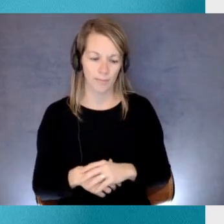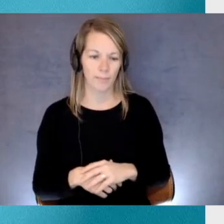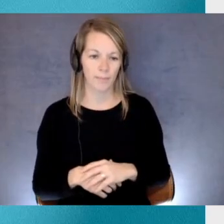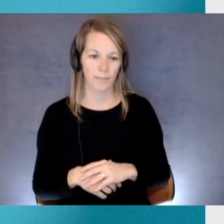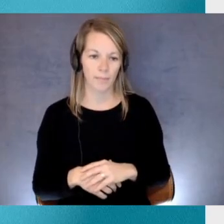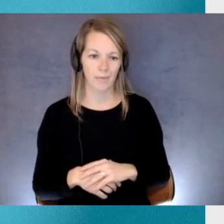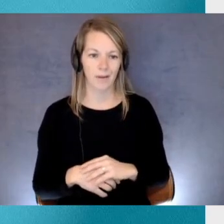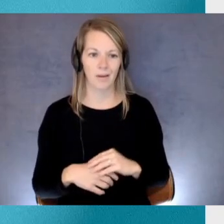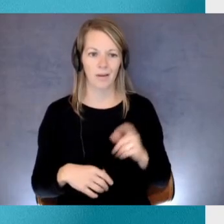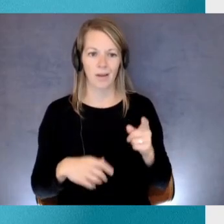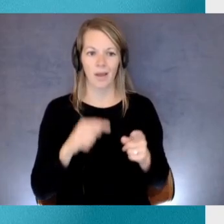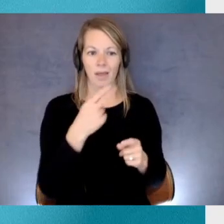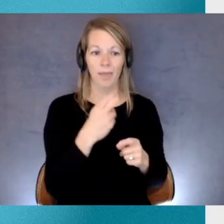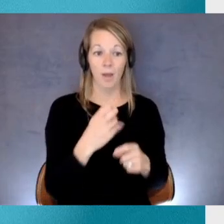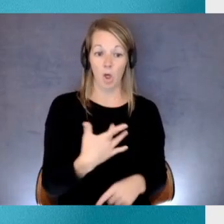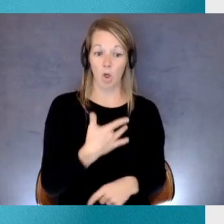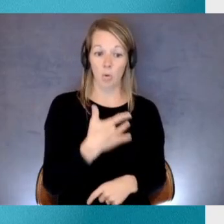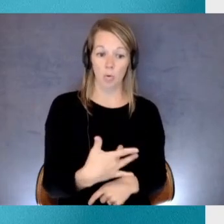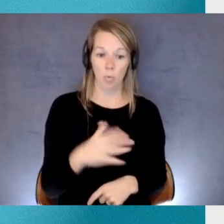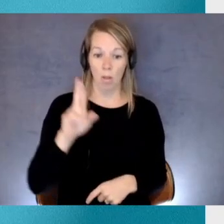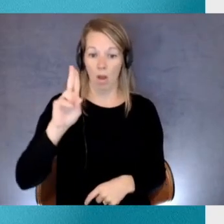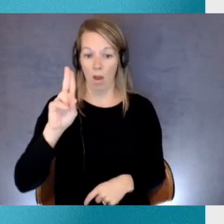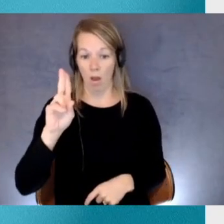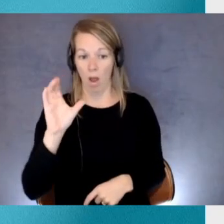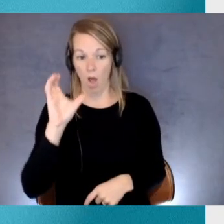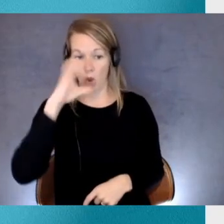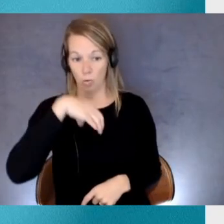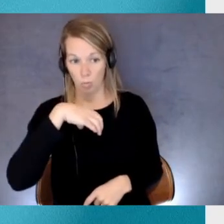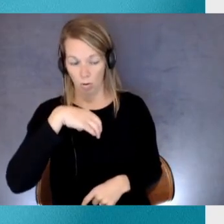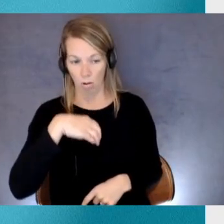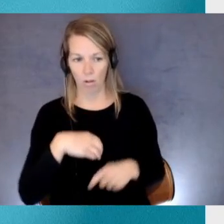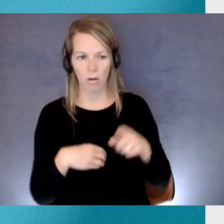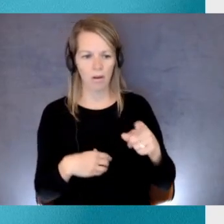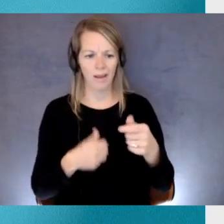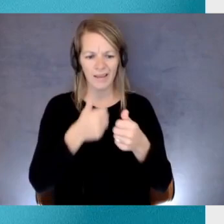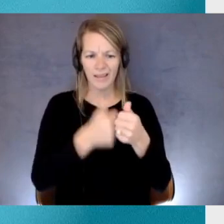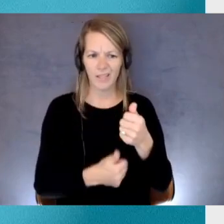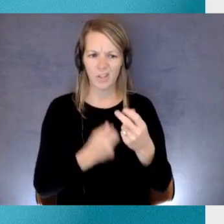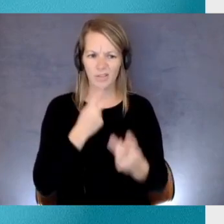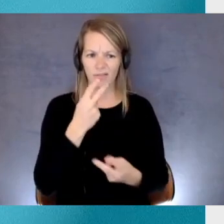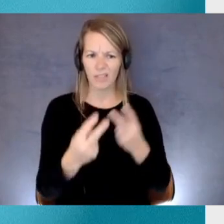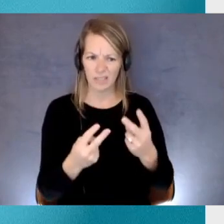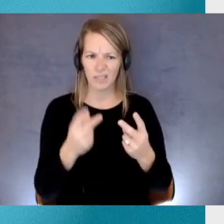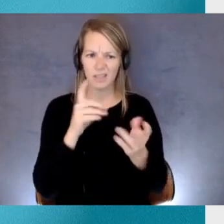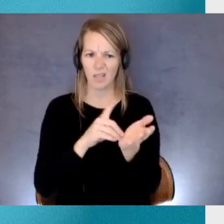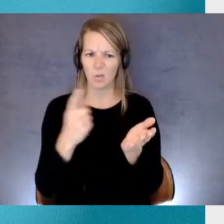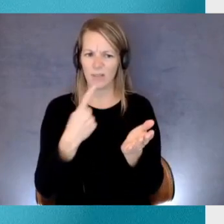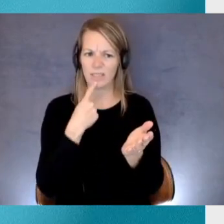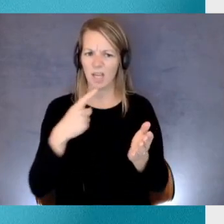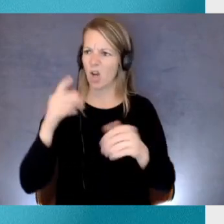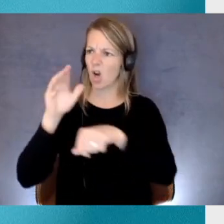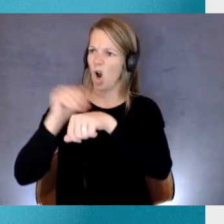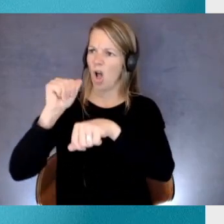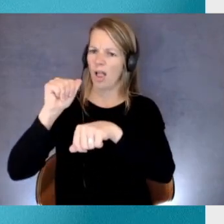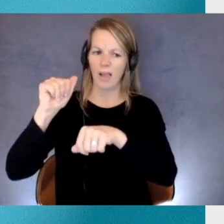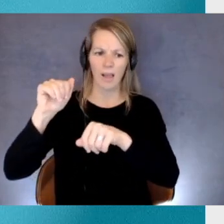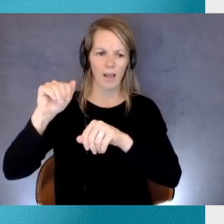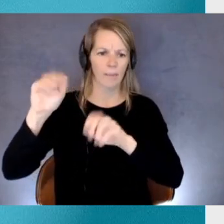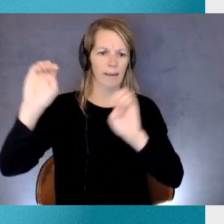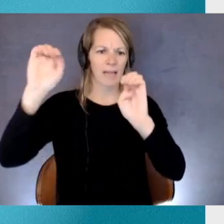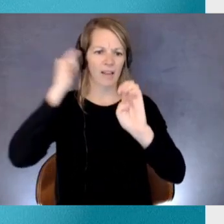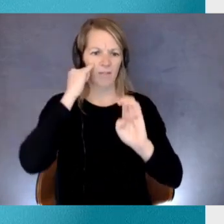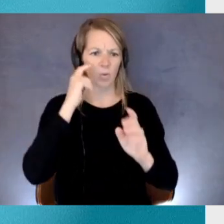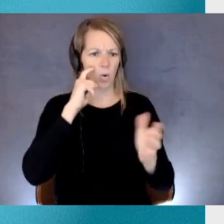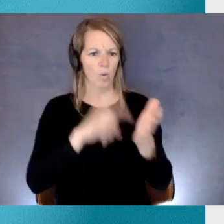Usual Unusual. And Brian says, at every visit, the docs always say, call immediately if you notice anything